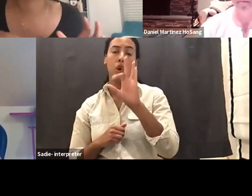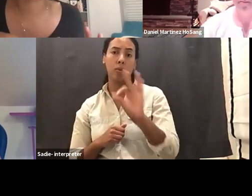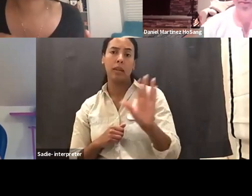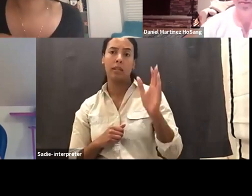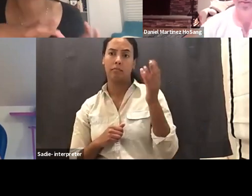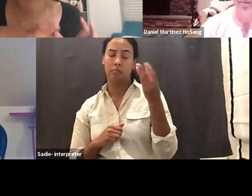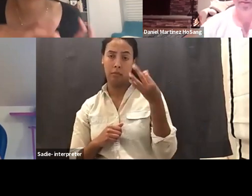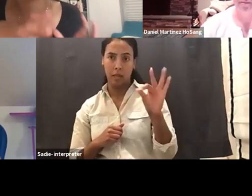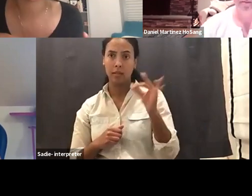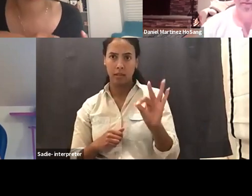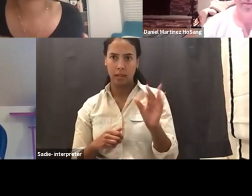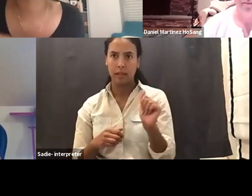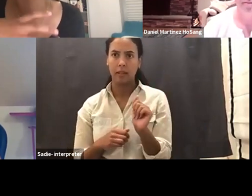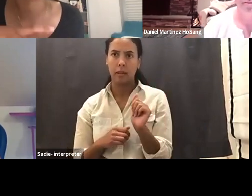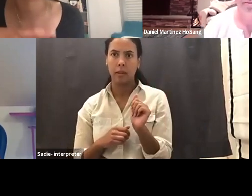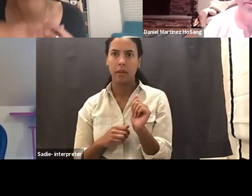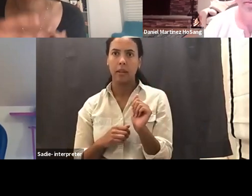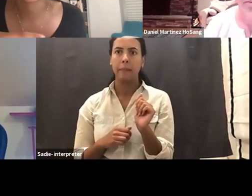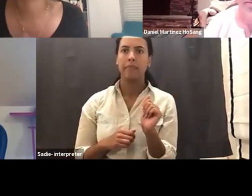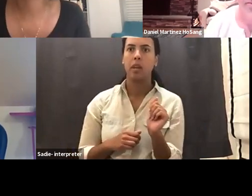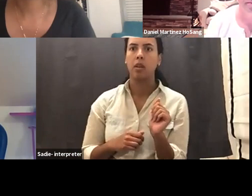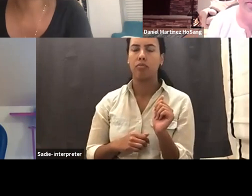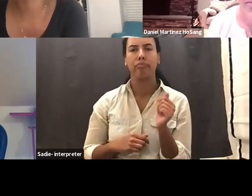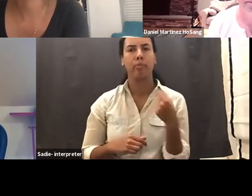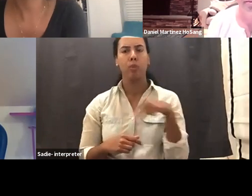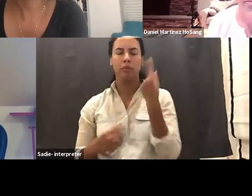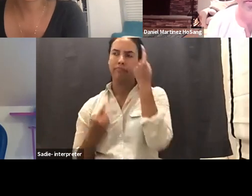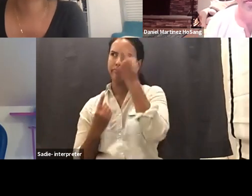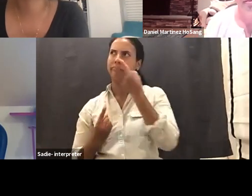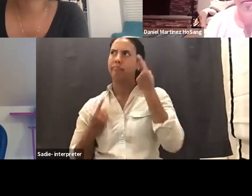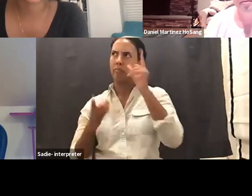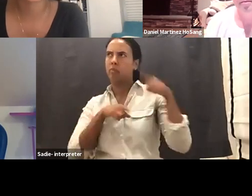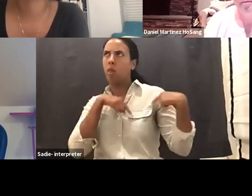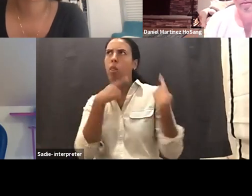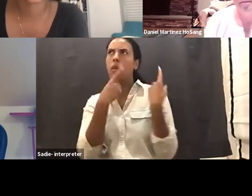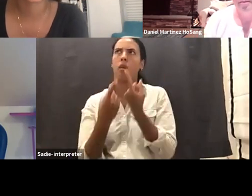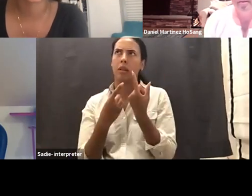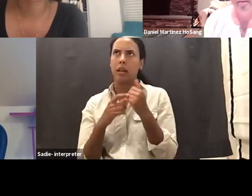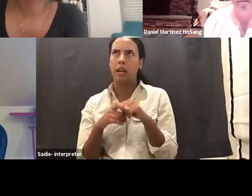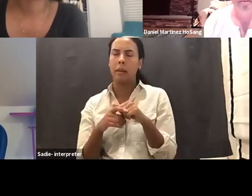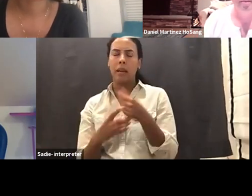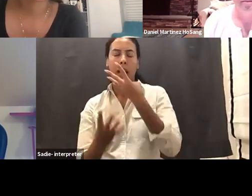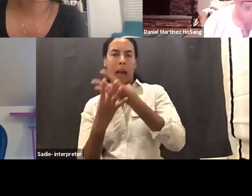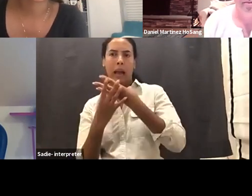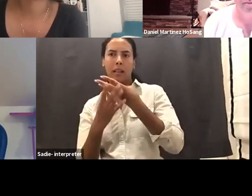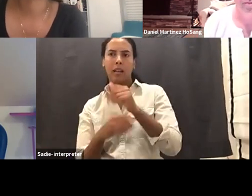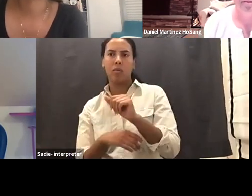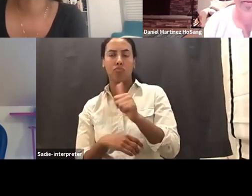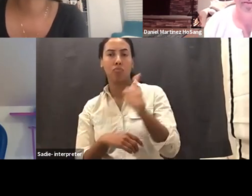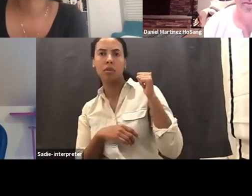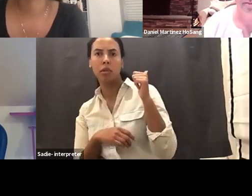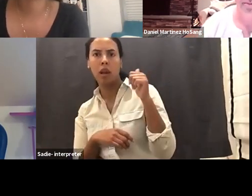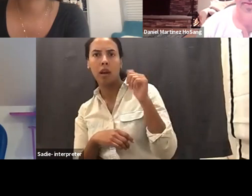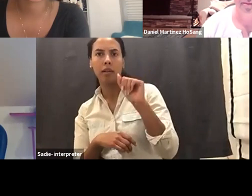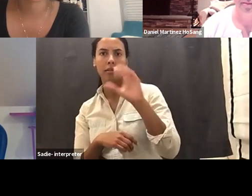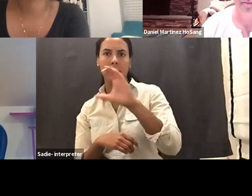the hashtag was #RejectCAB, which was a bill, and then it became an act. And under the guise of protecting religious minorities in surrounding